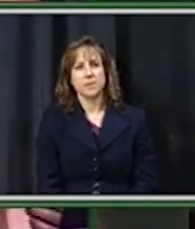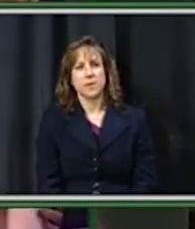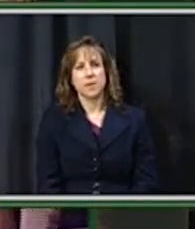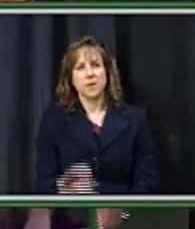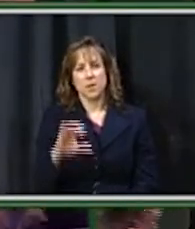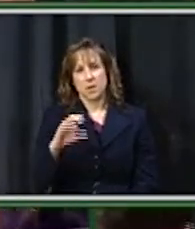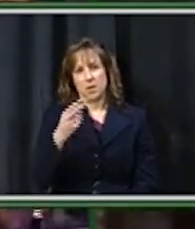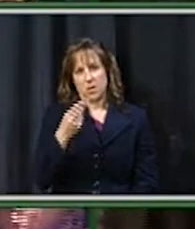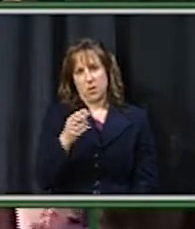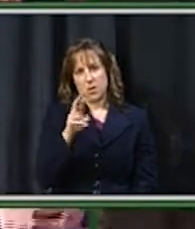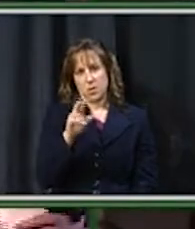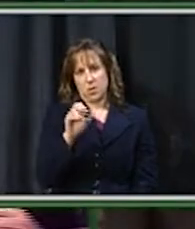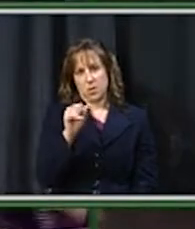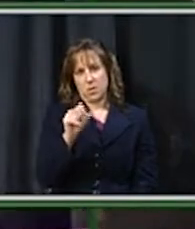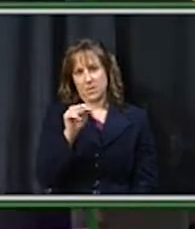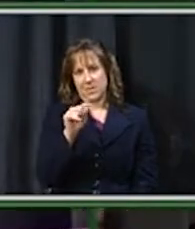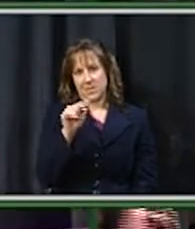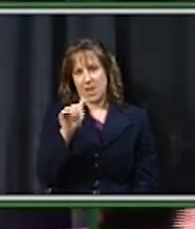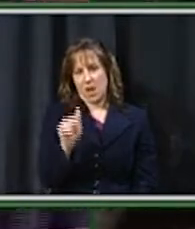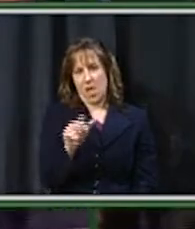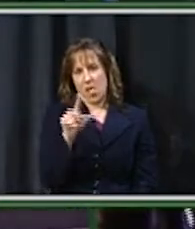Christina Brianne LaDuca.